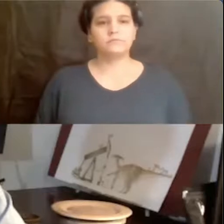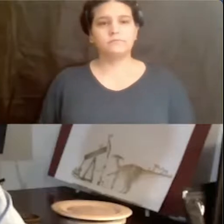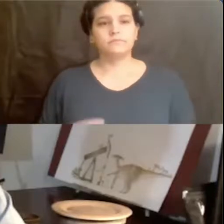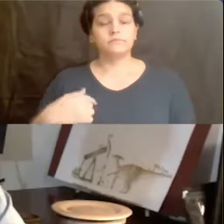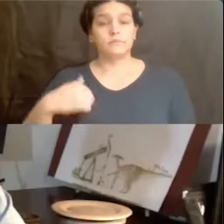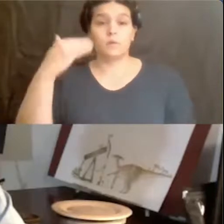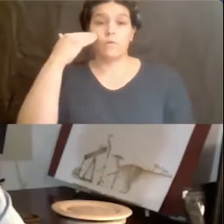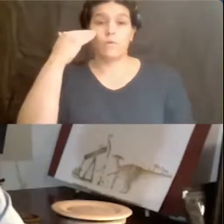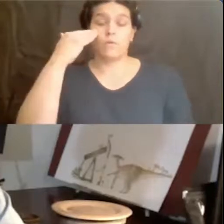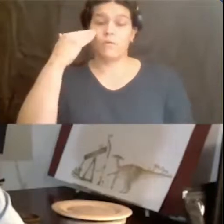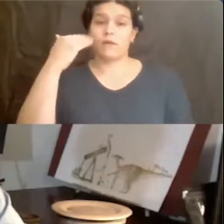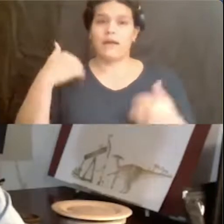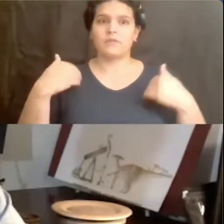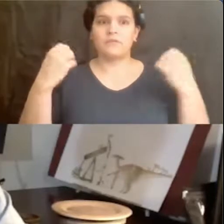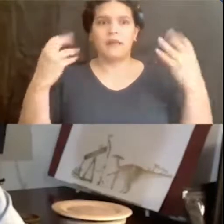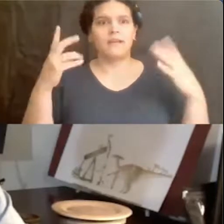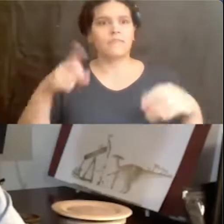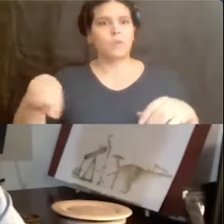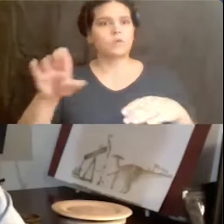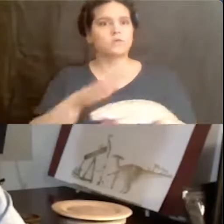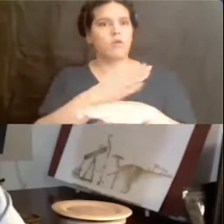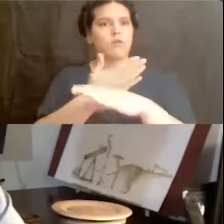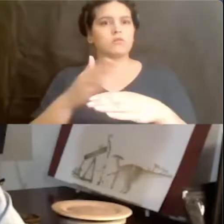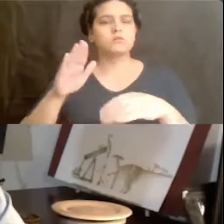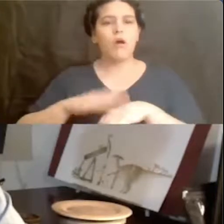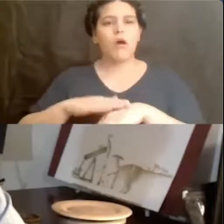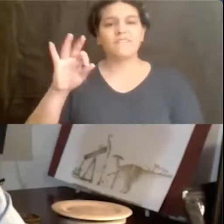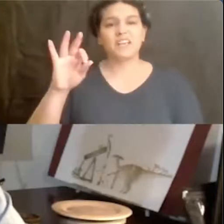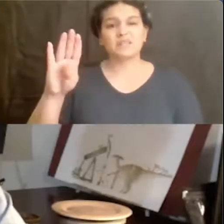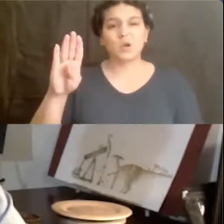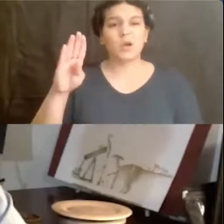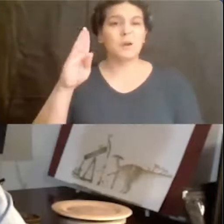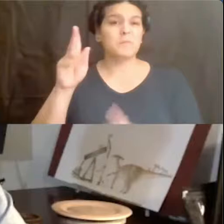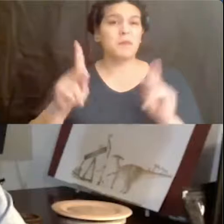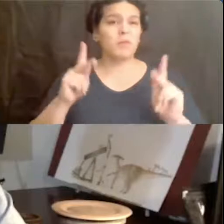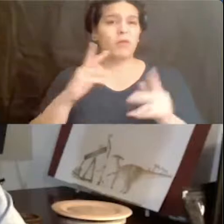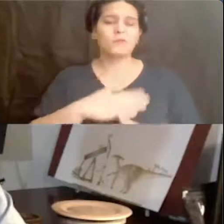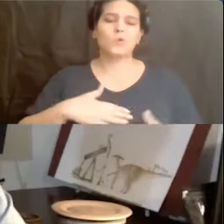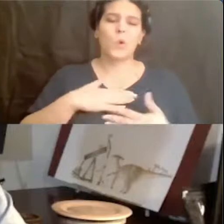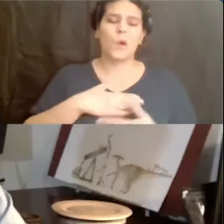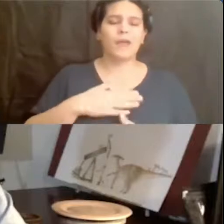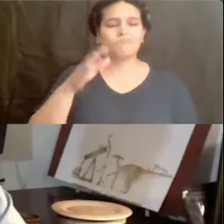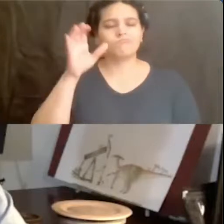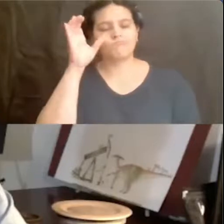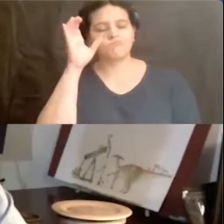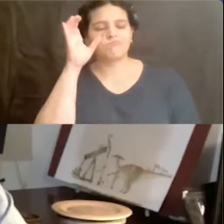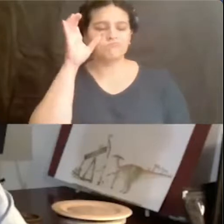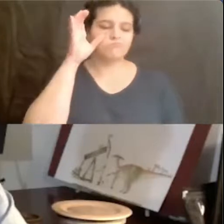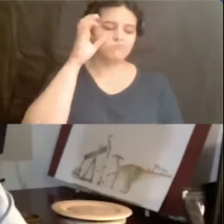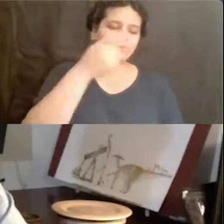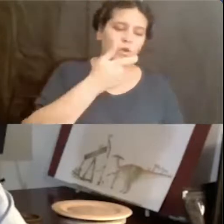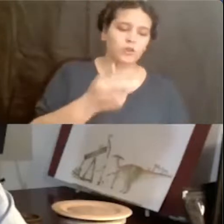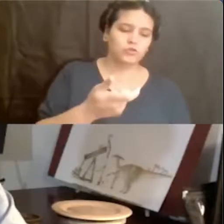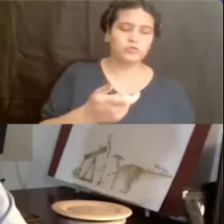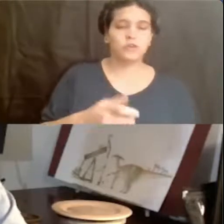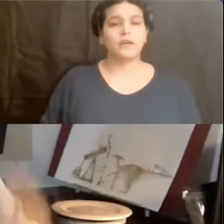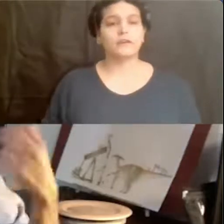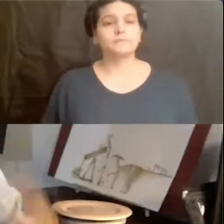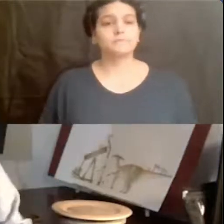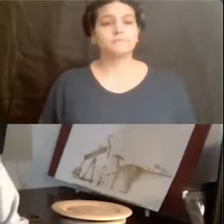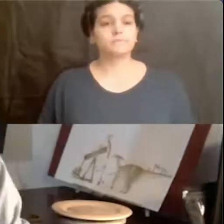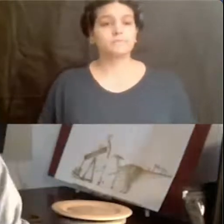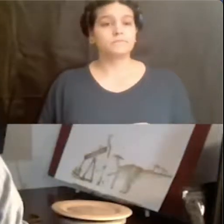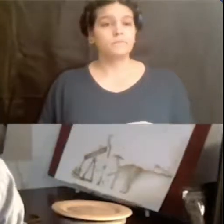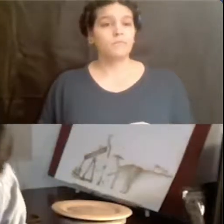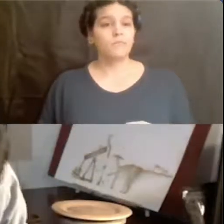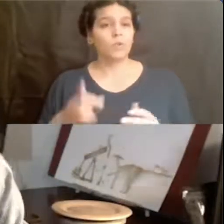lot of those songs that are on Facebook that people like to listen to. But what I wanted